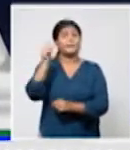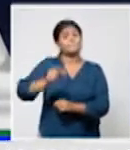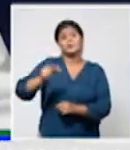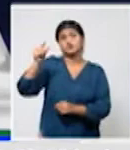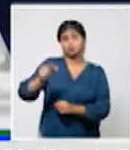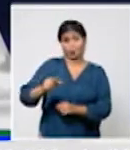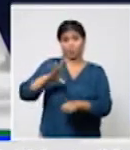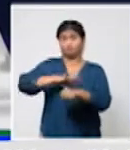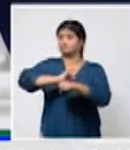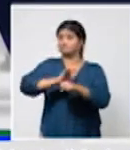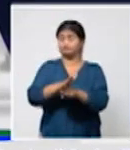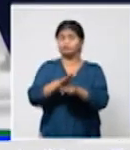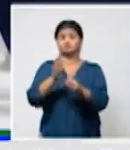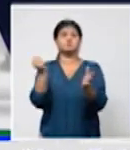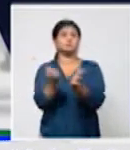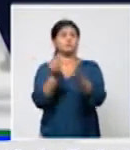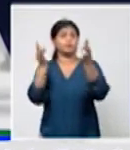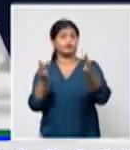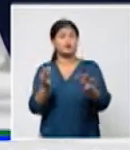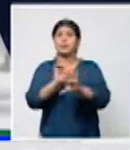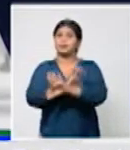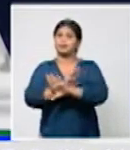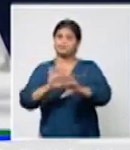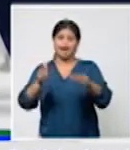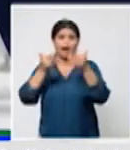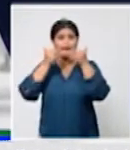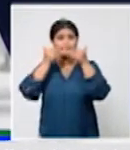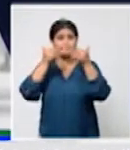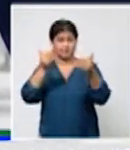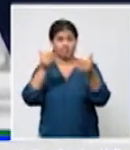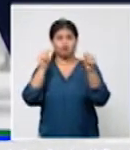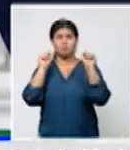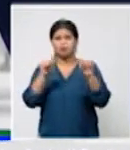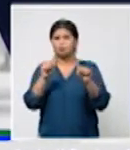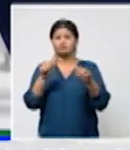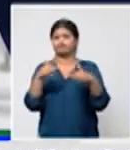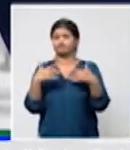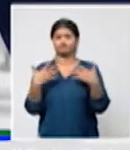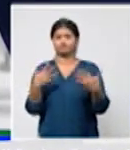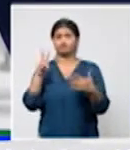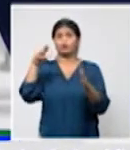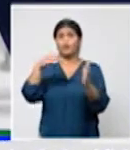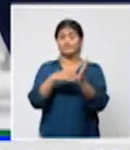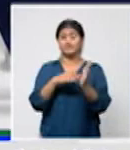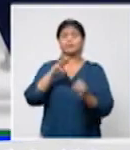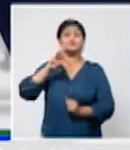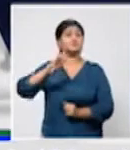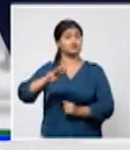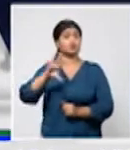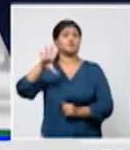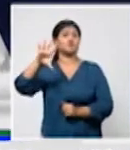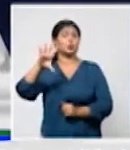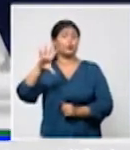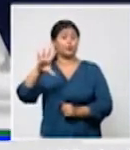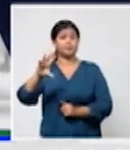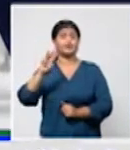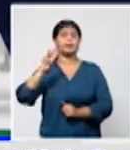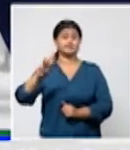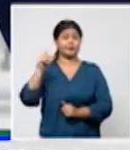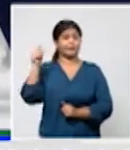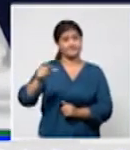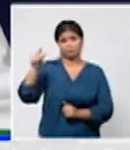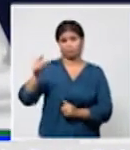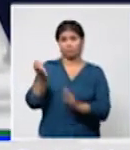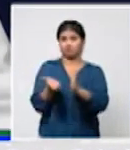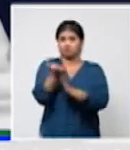as critical but stable. They are from Havana and are being treated at the Dr. Luis Diaz